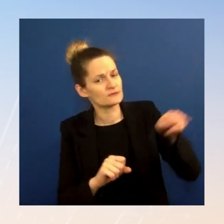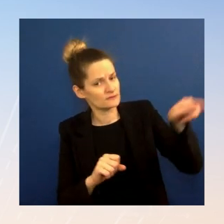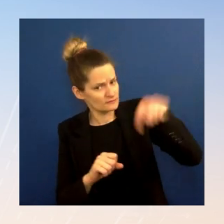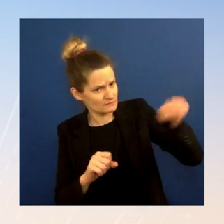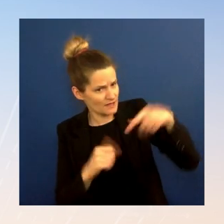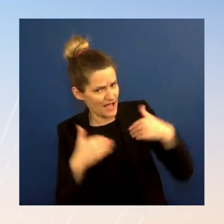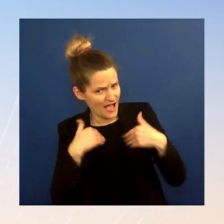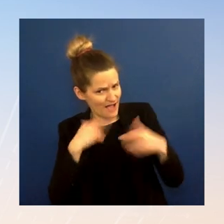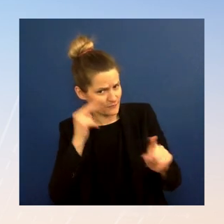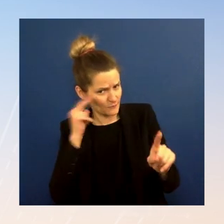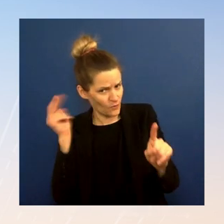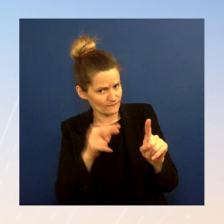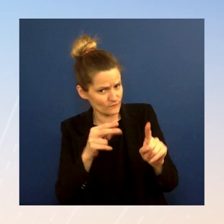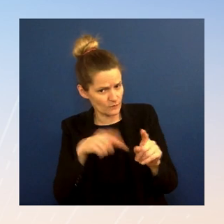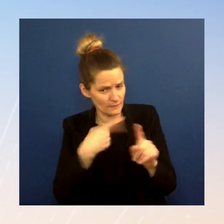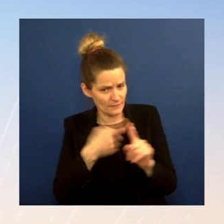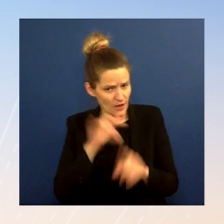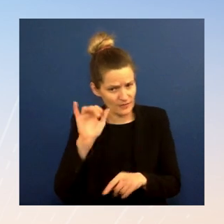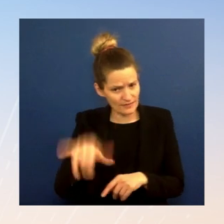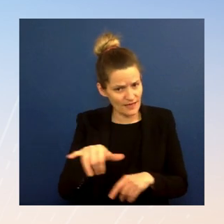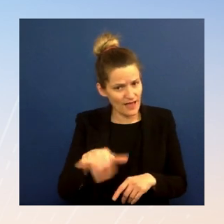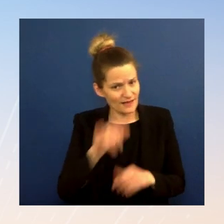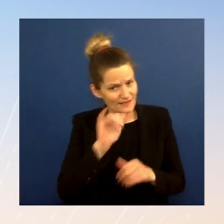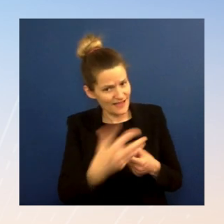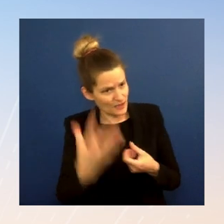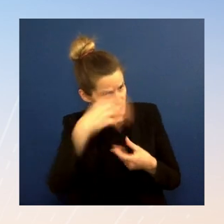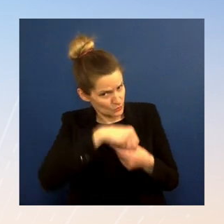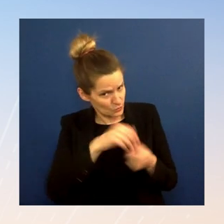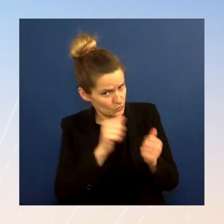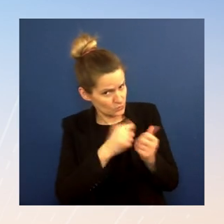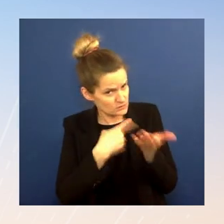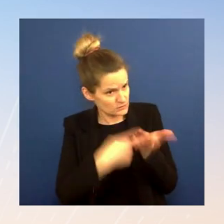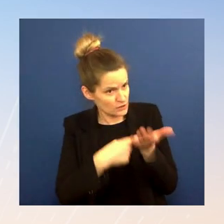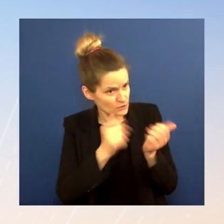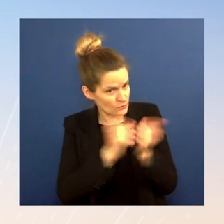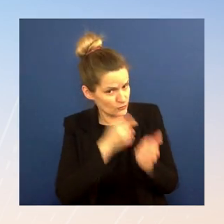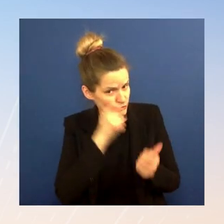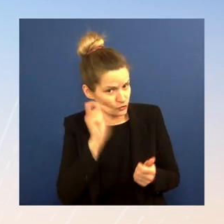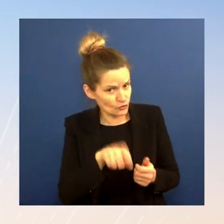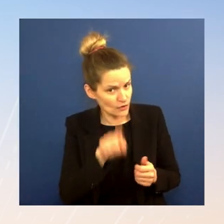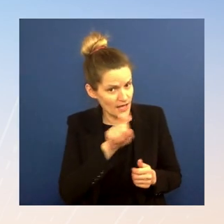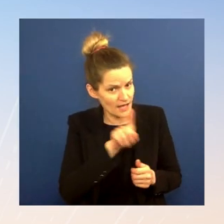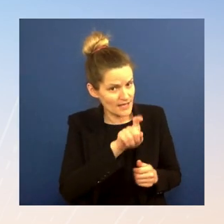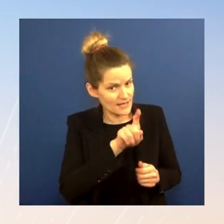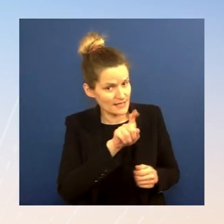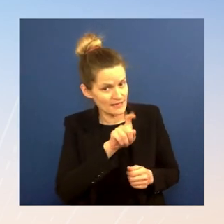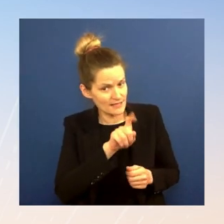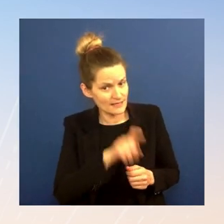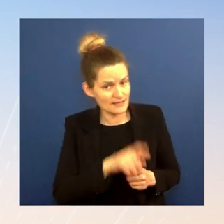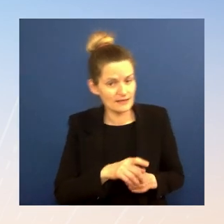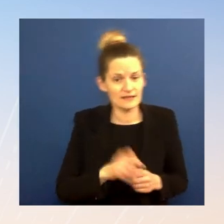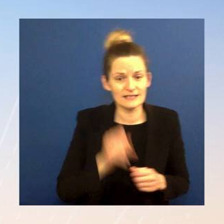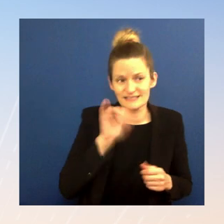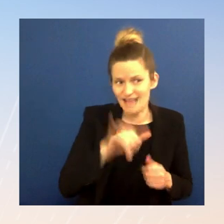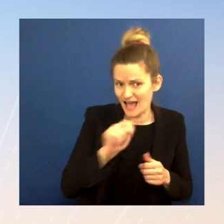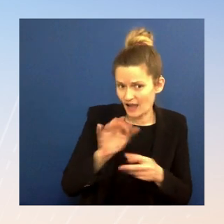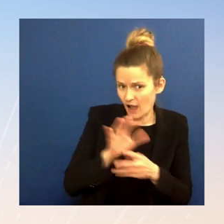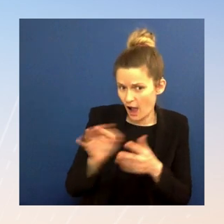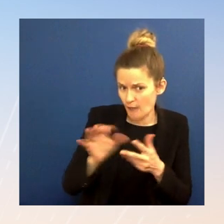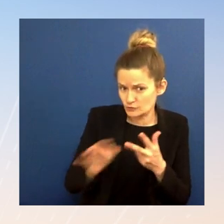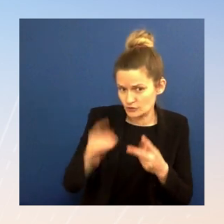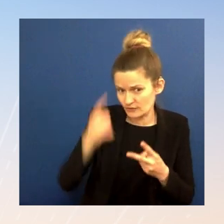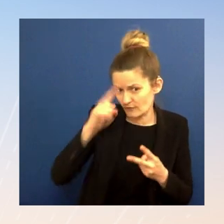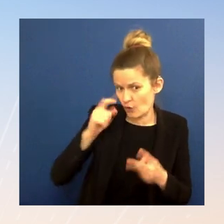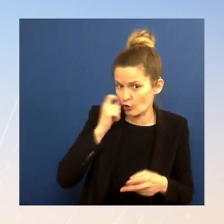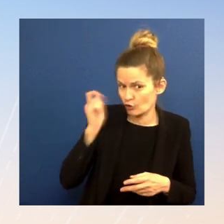does the U.S. view this as Zelensky's kind of alternative for Ukraine entering NATO? Well, I would say, just to reiterate, it's up to NATO